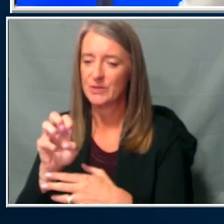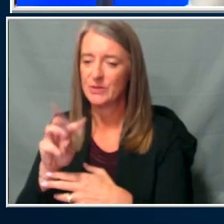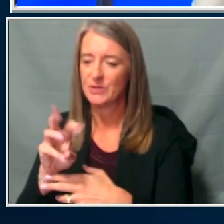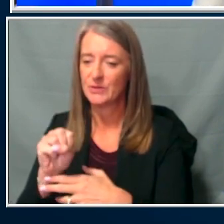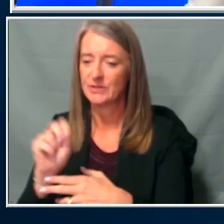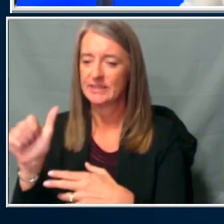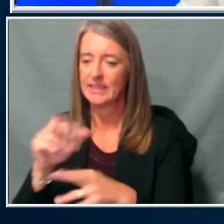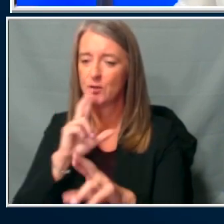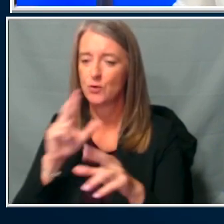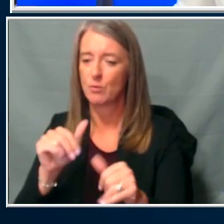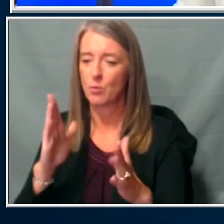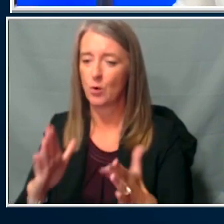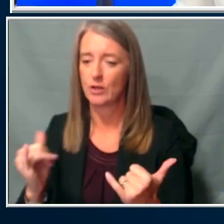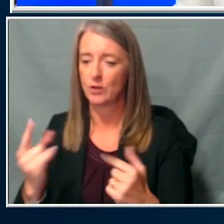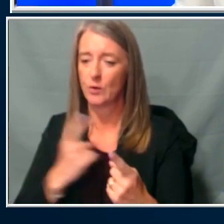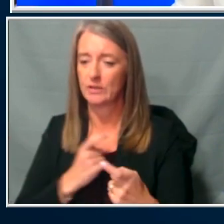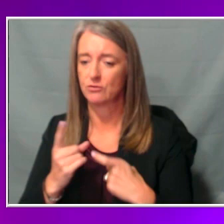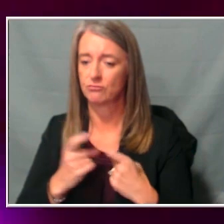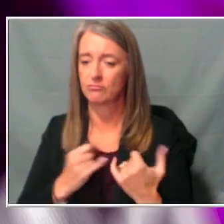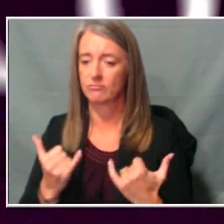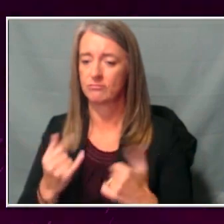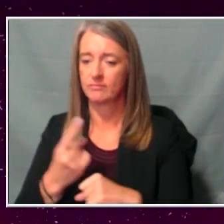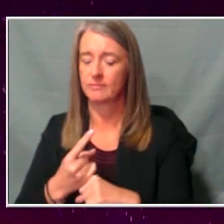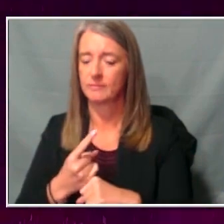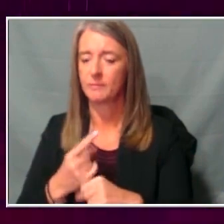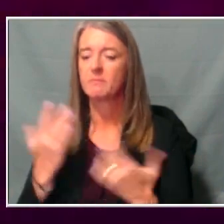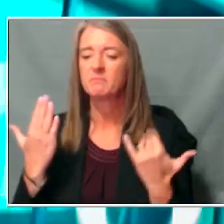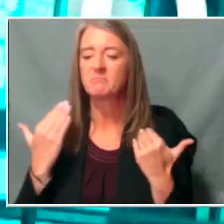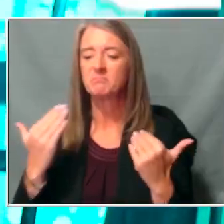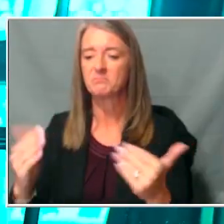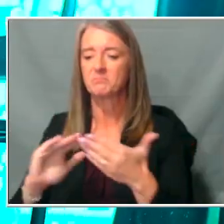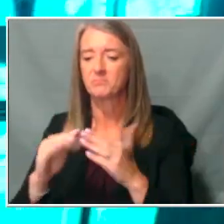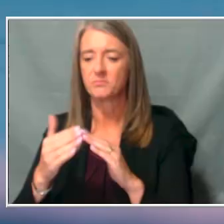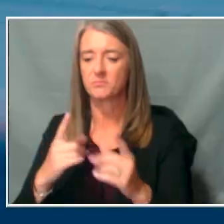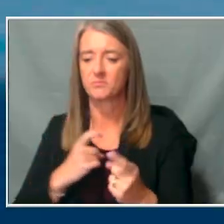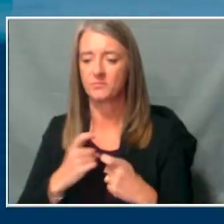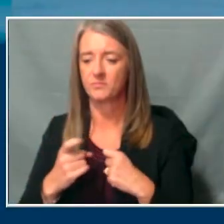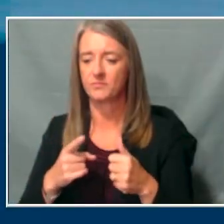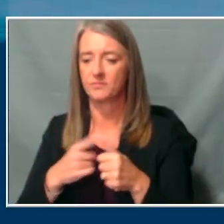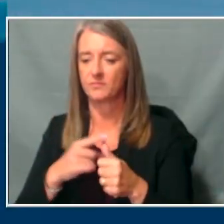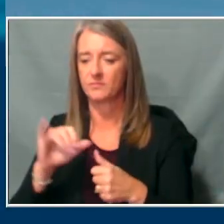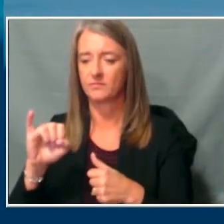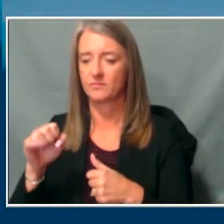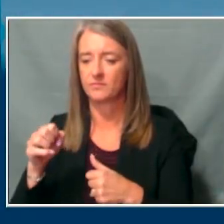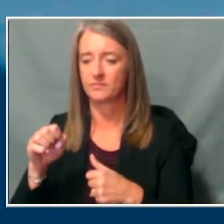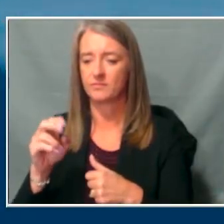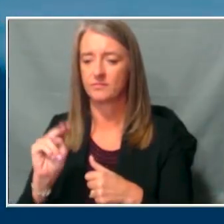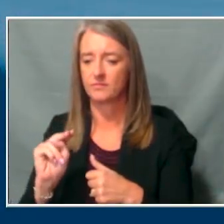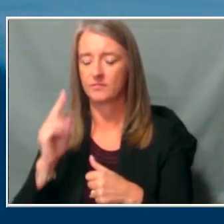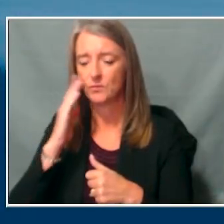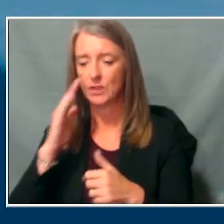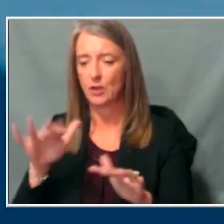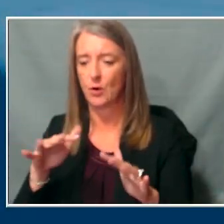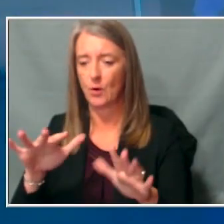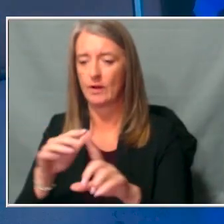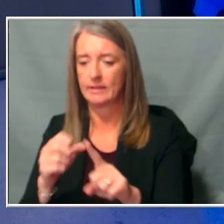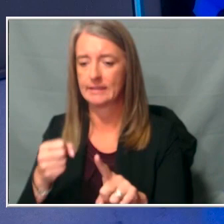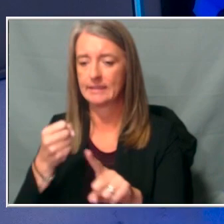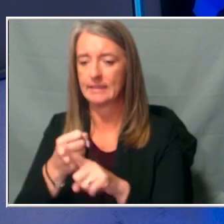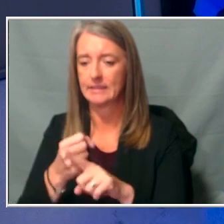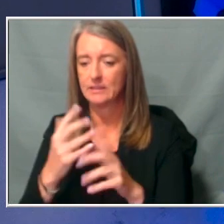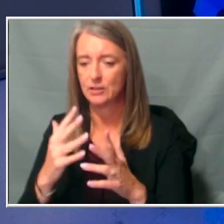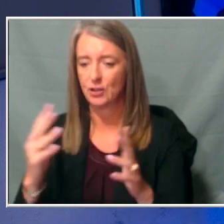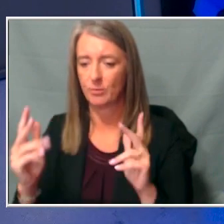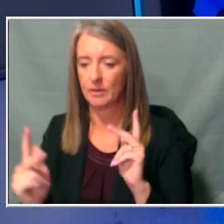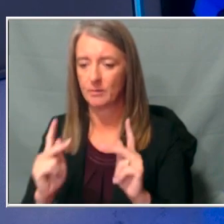reporters with us? Let's get to some community questions. And this first one is from Jen, and we know anxiety hit so many in some way